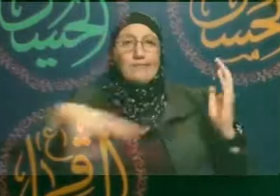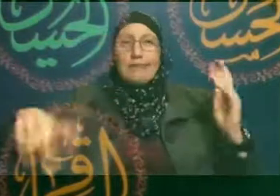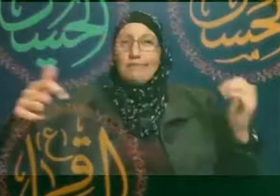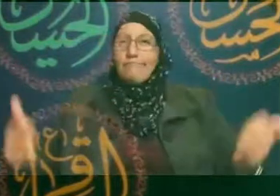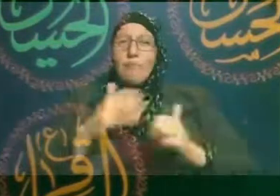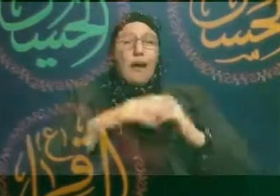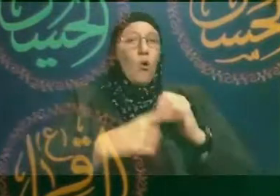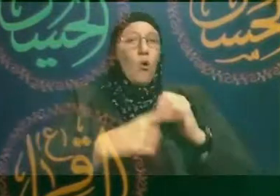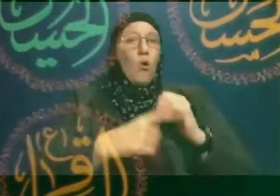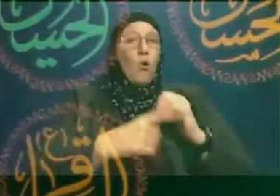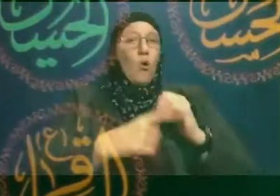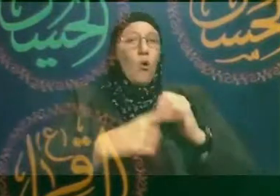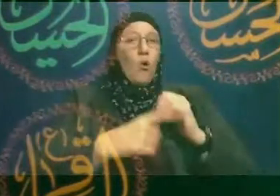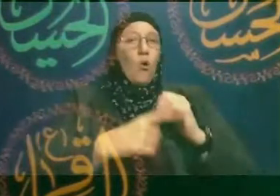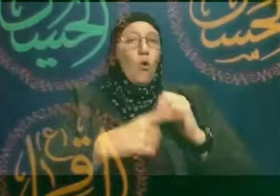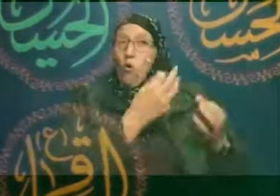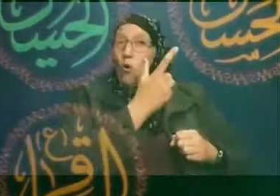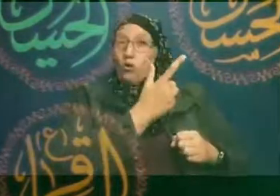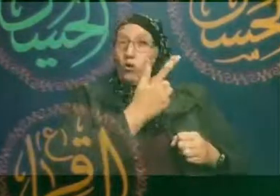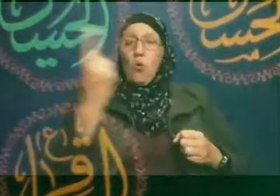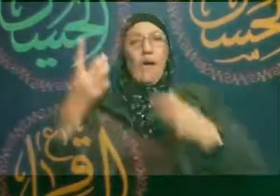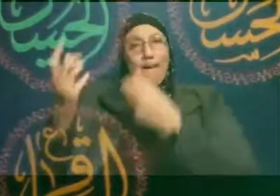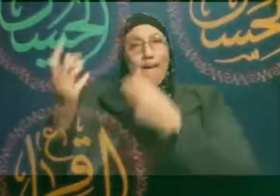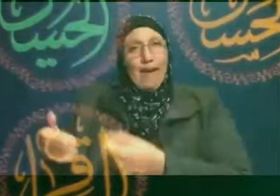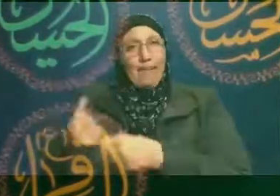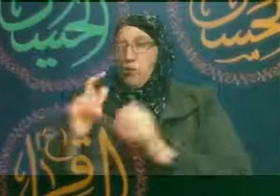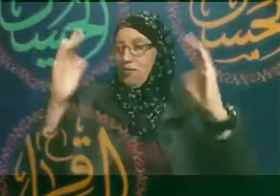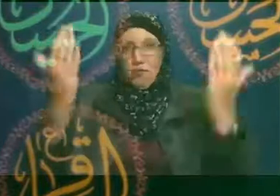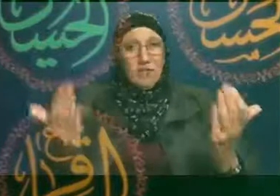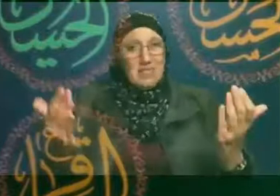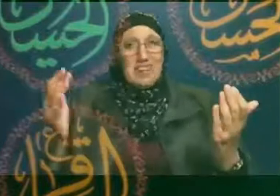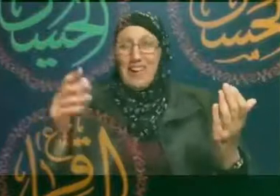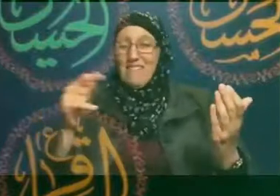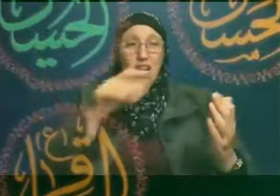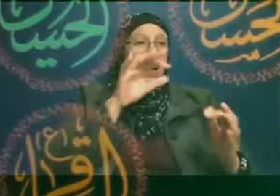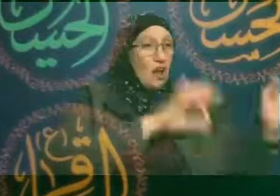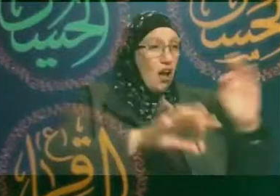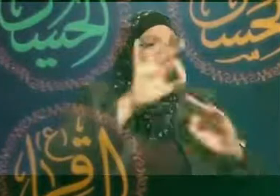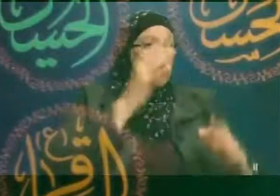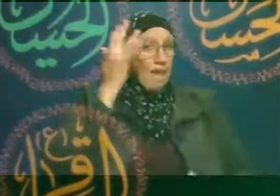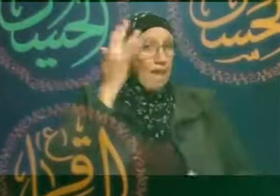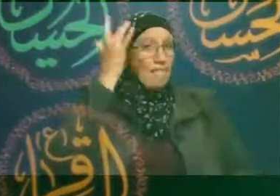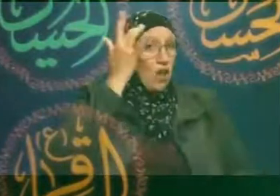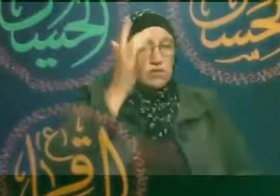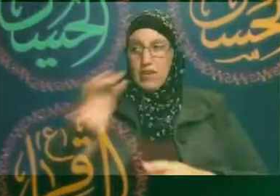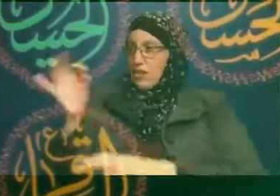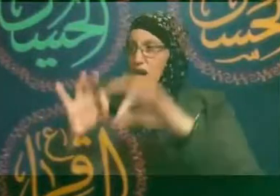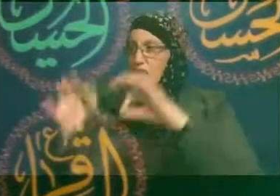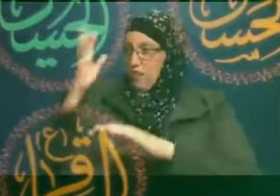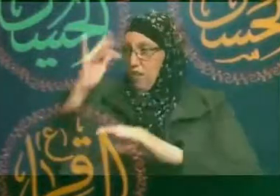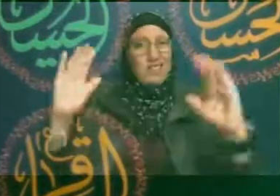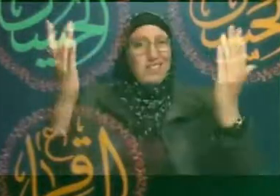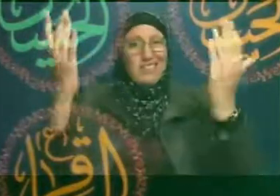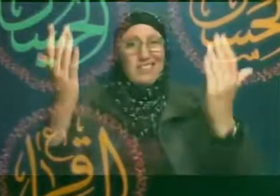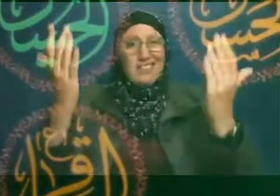have their own scientific, philosophical proofs. I'm a little bit confused. I cannot say that I don't